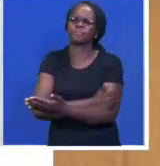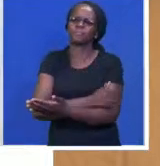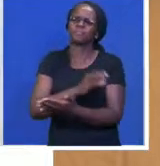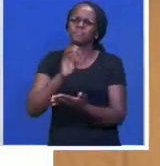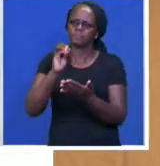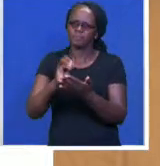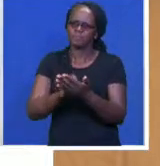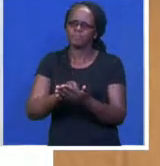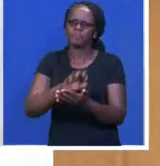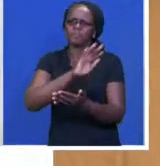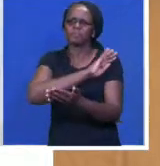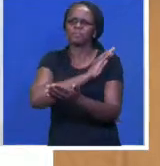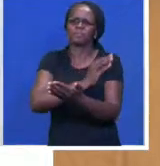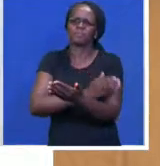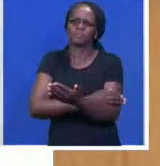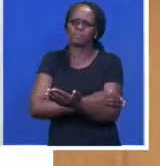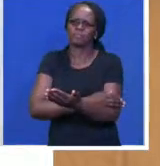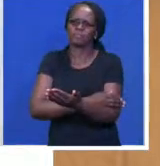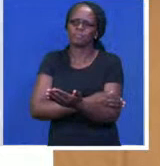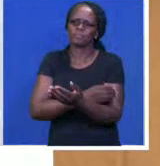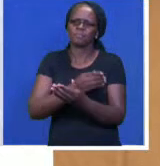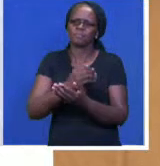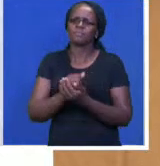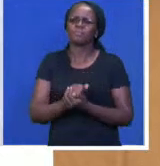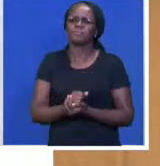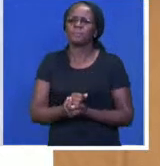make decisions about something.